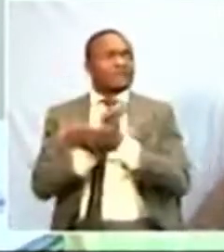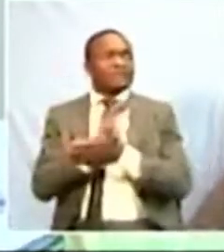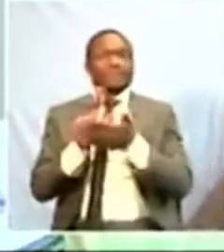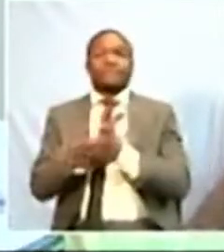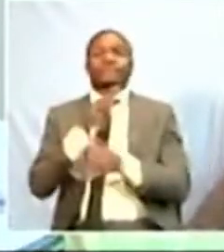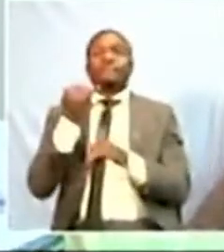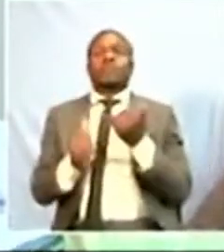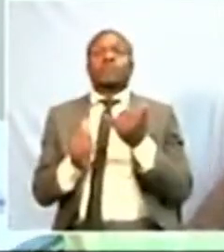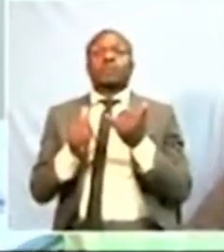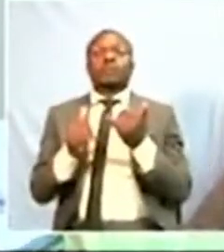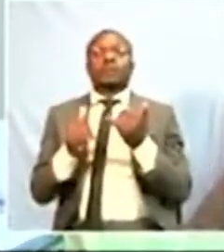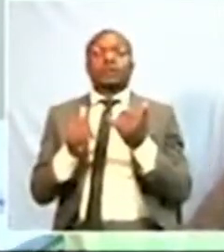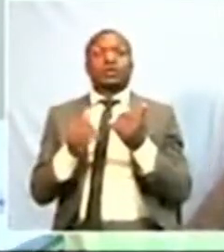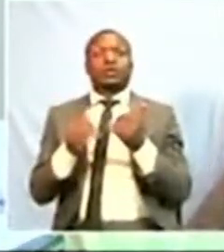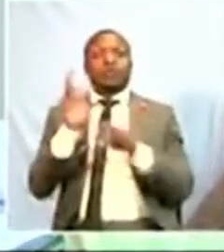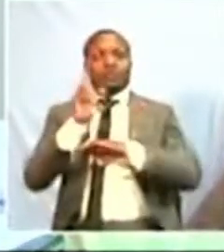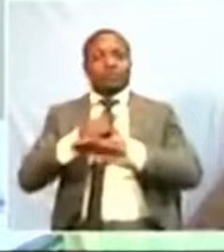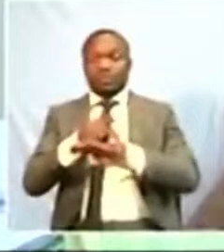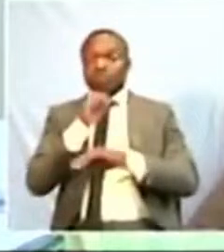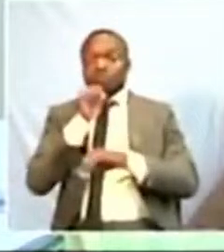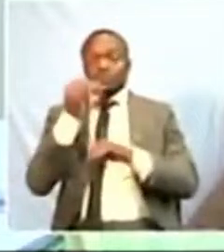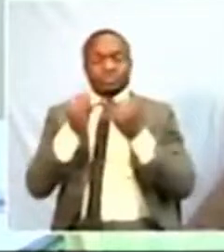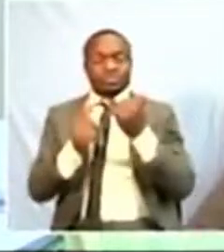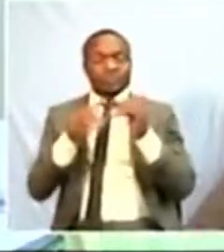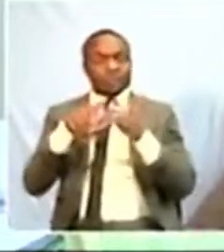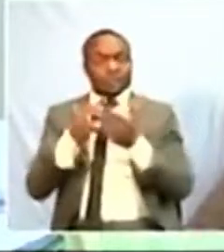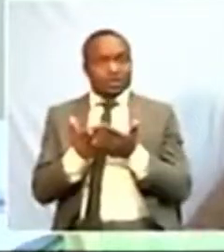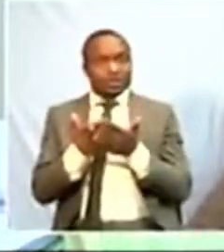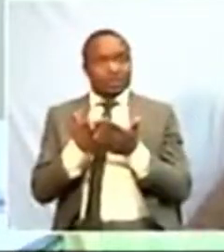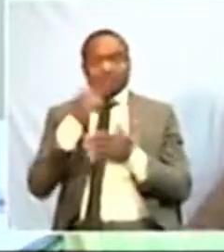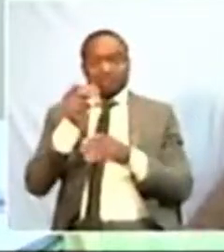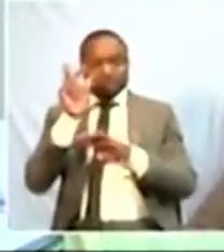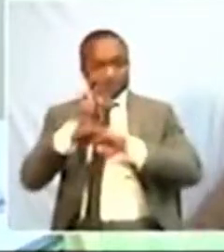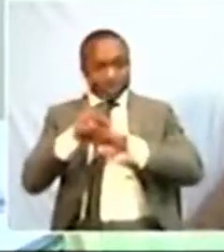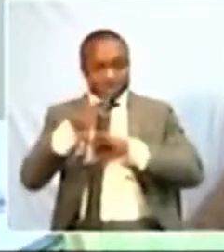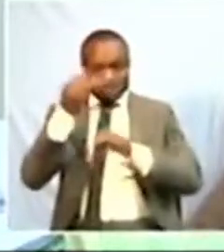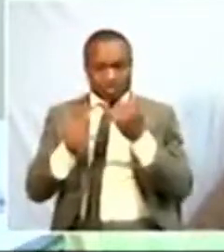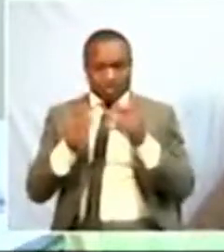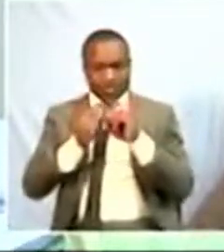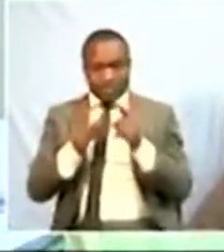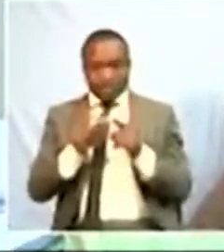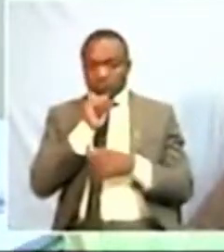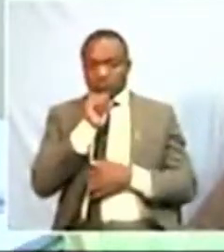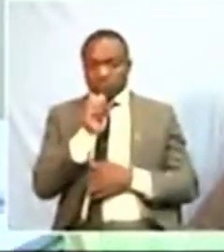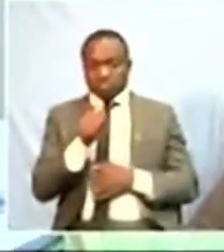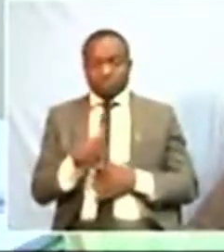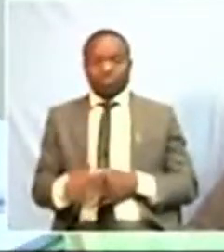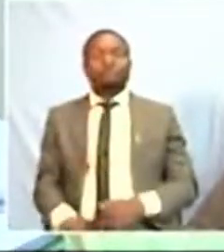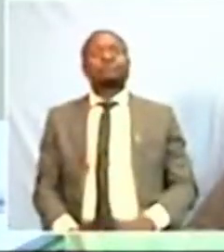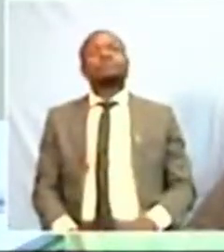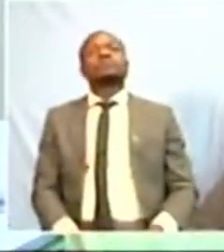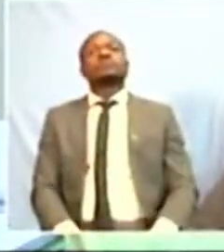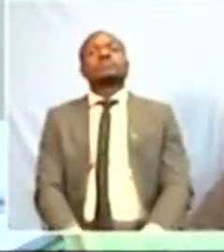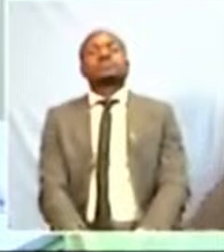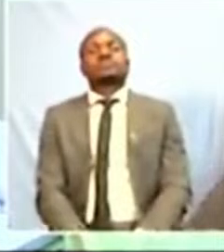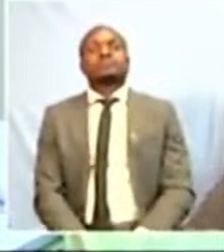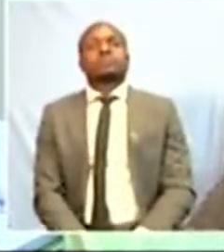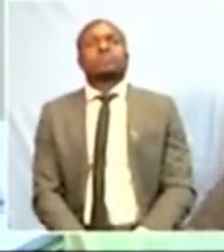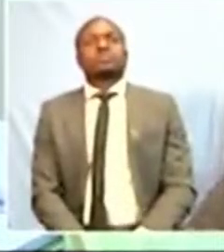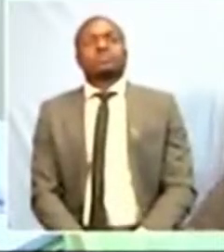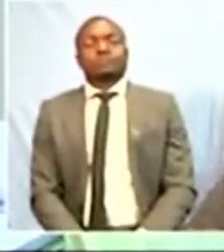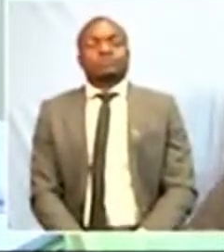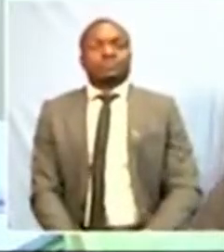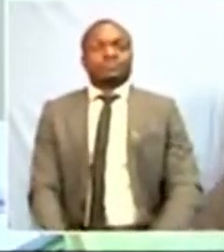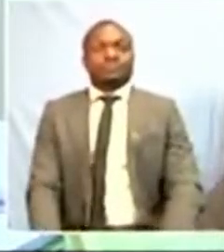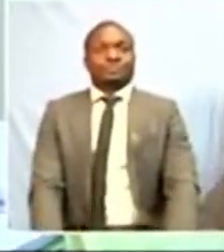done when the project is not well done? How do you say the project is completed when not?